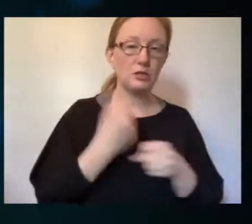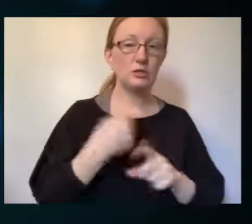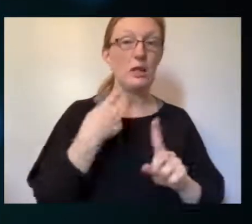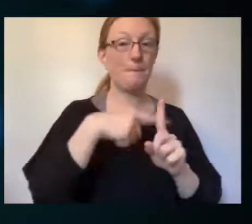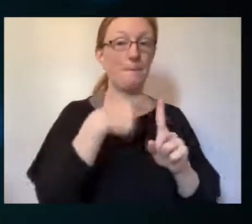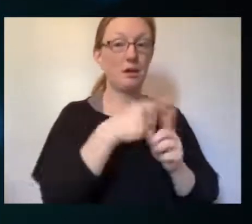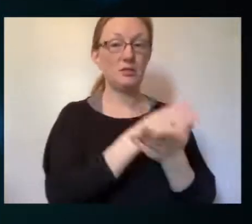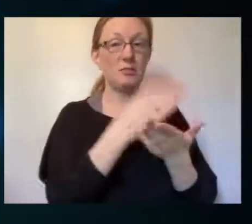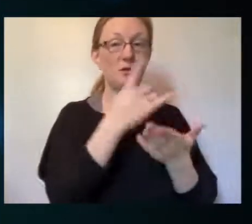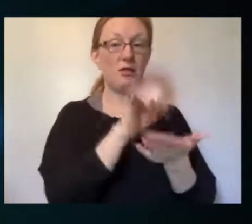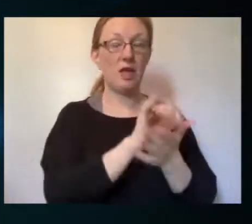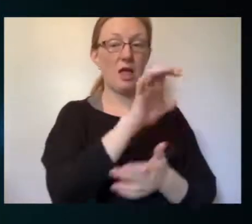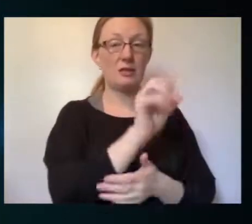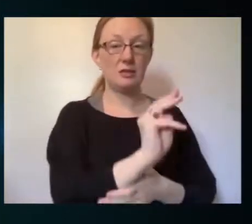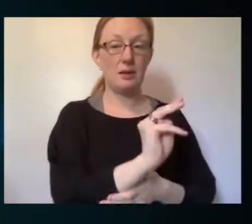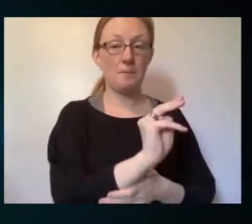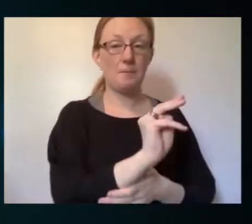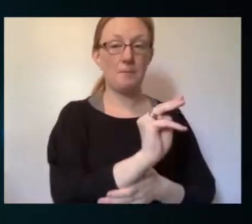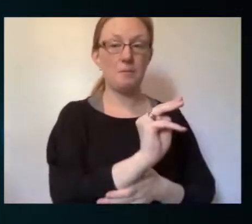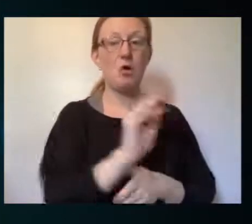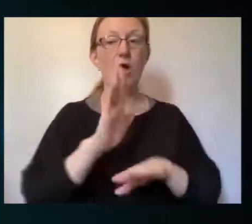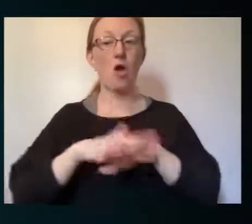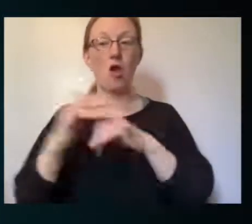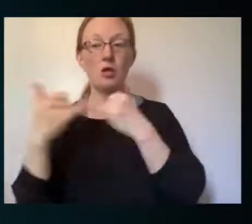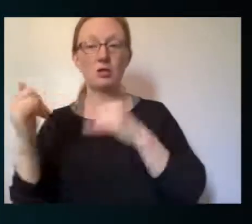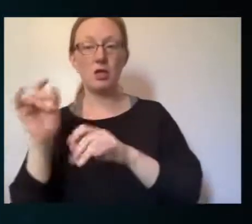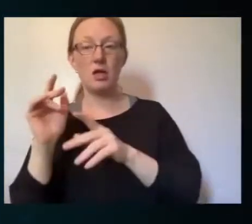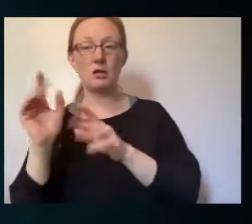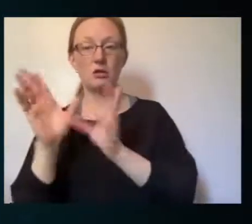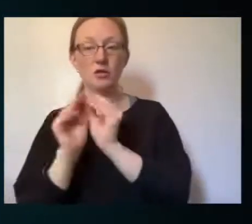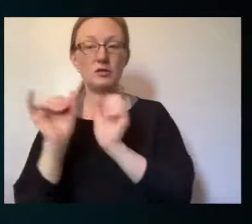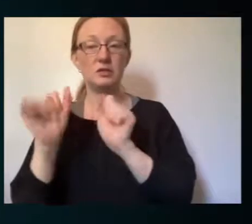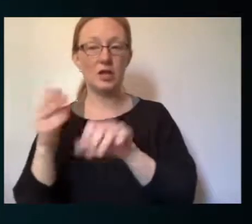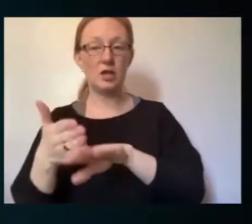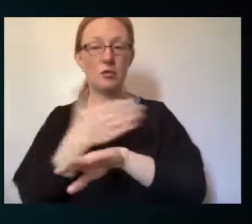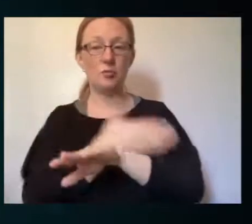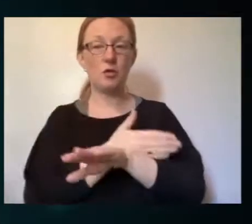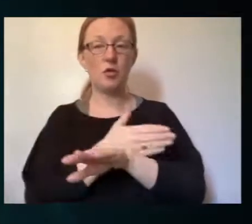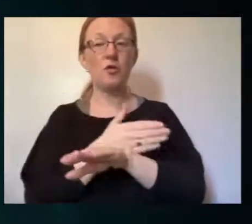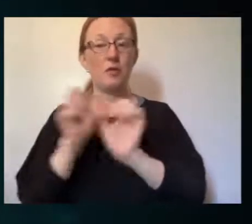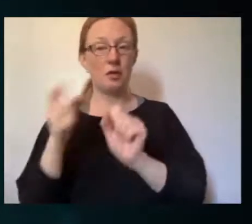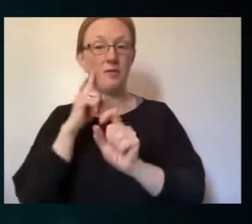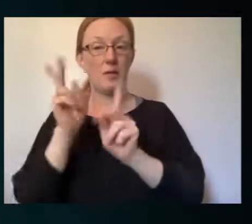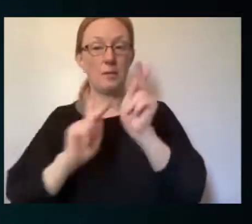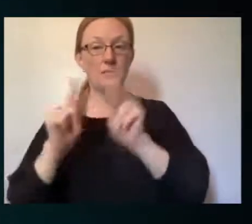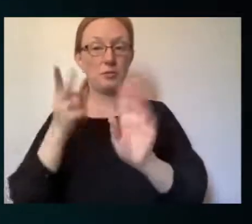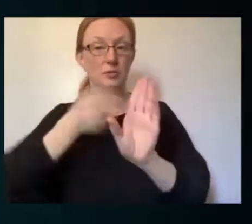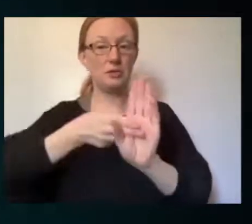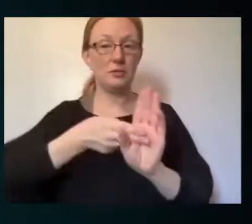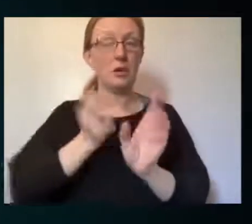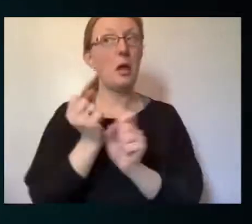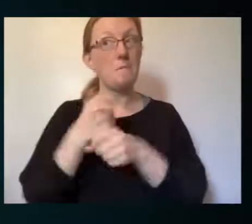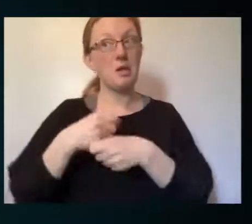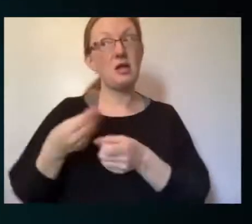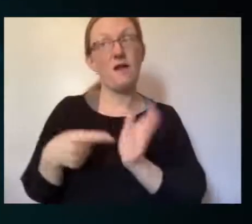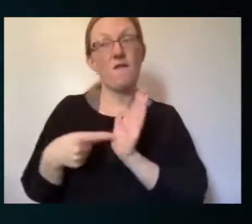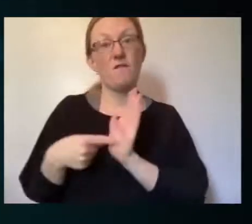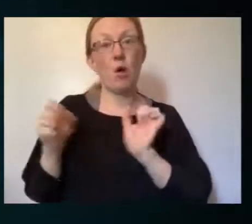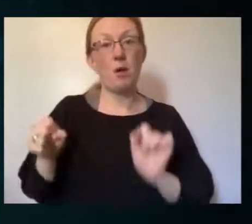ACM. Online conferences can improve the ability of people to participate and make it more affordable. And Andy's